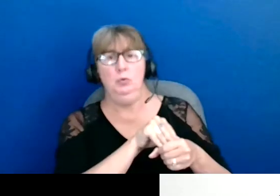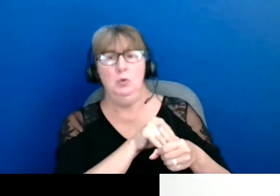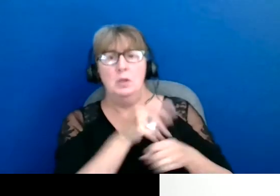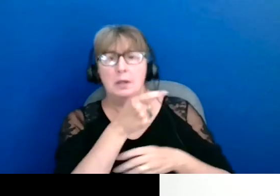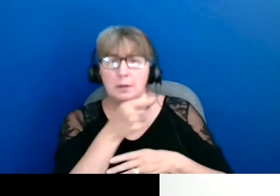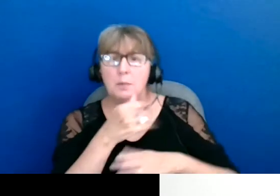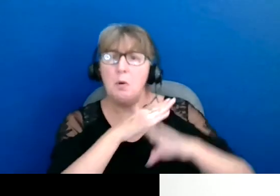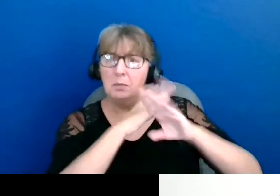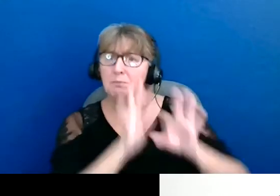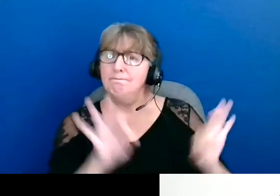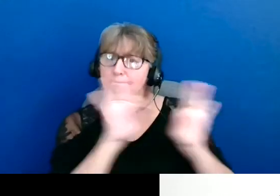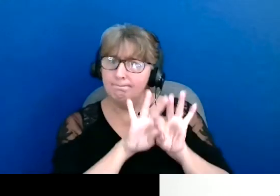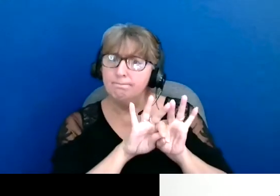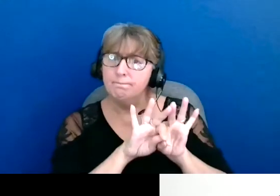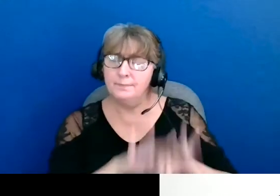matter.